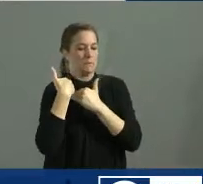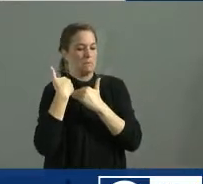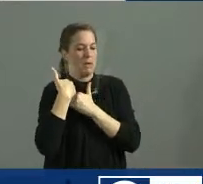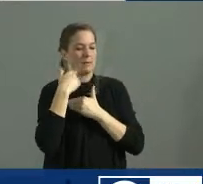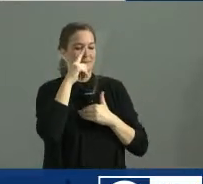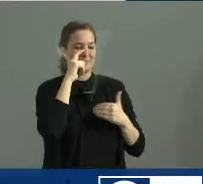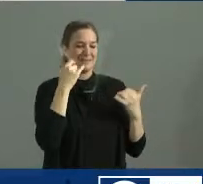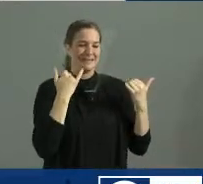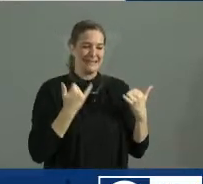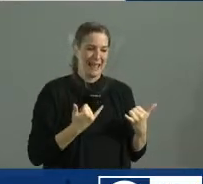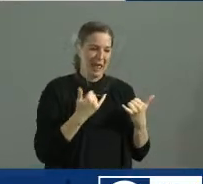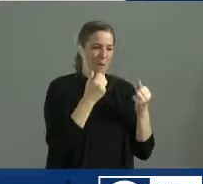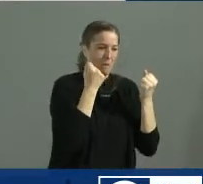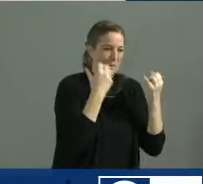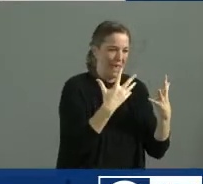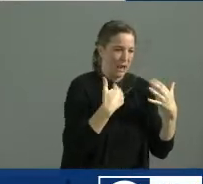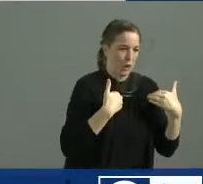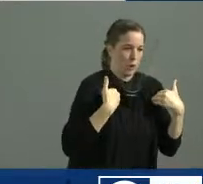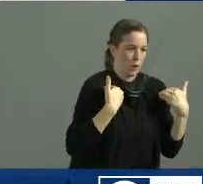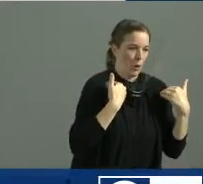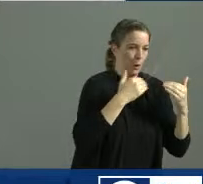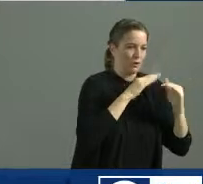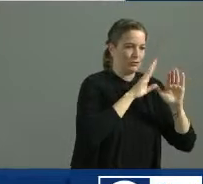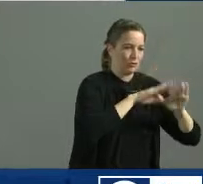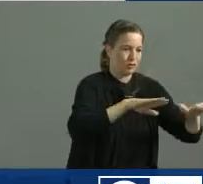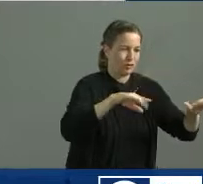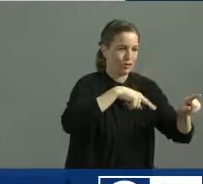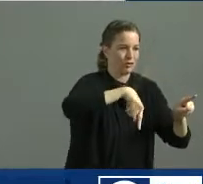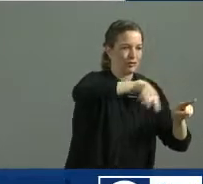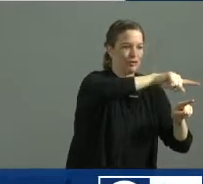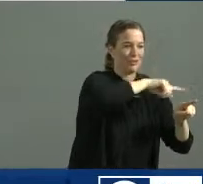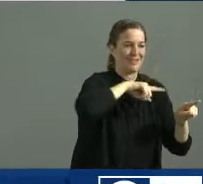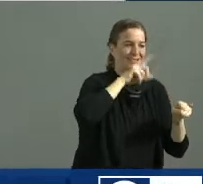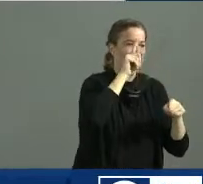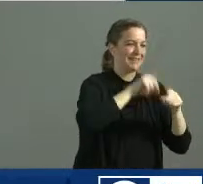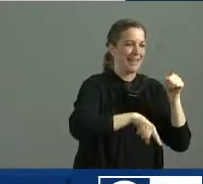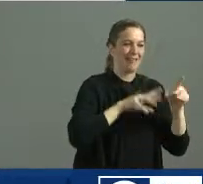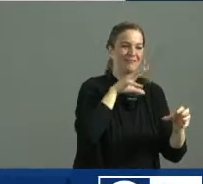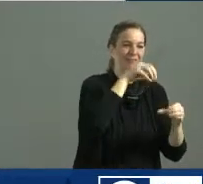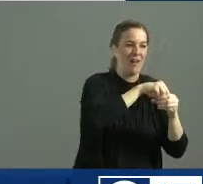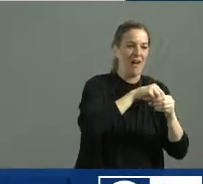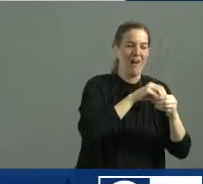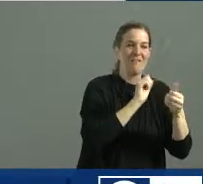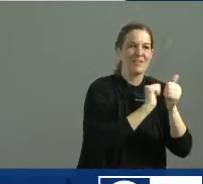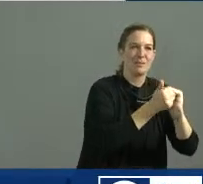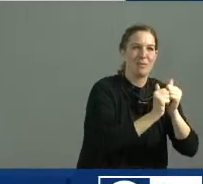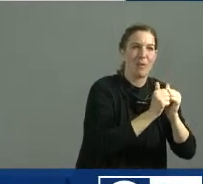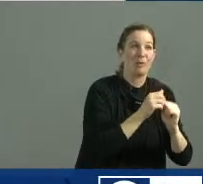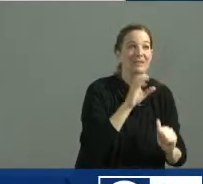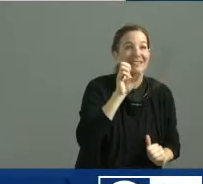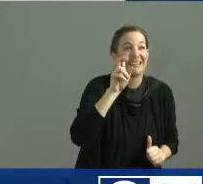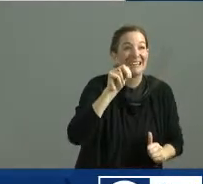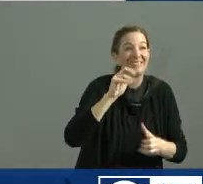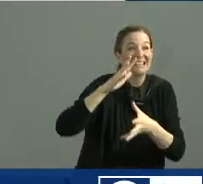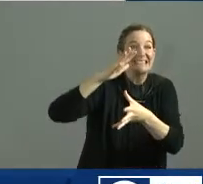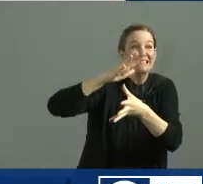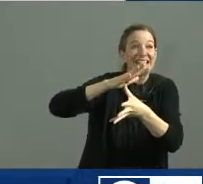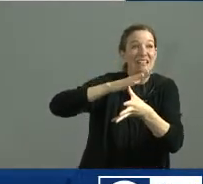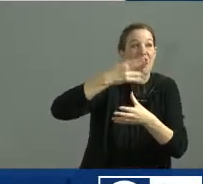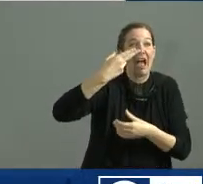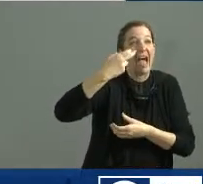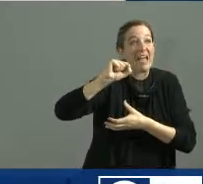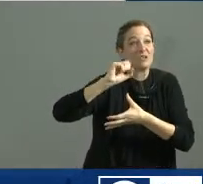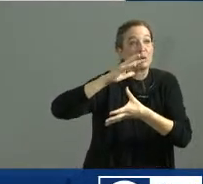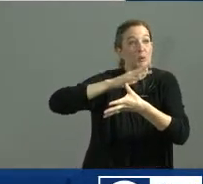now we have a lot of kids who will not be able to play sports, including seniors who were probably hoping to go on to college, even if it wasn't Division